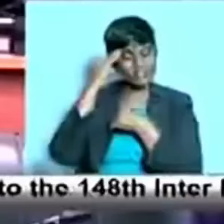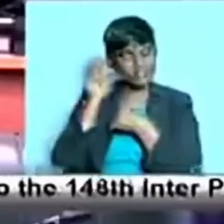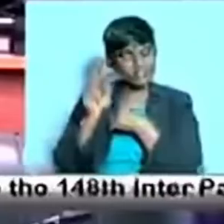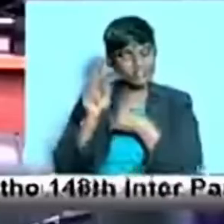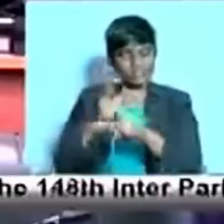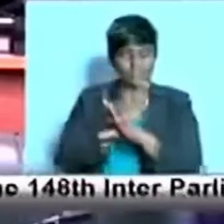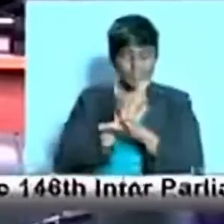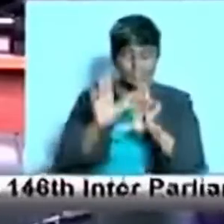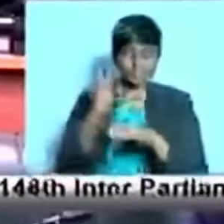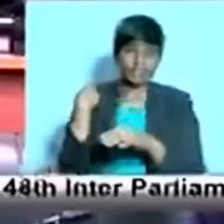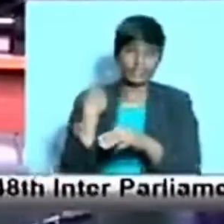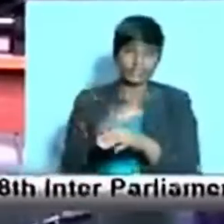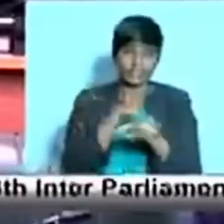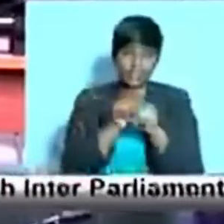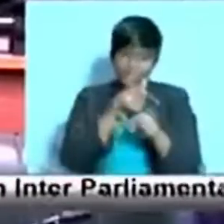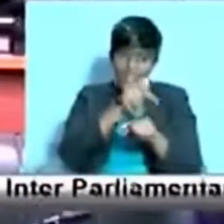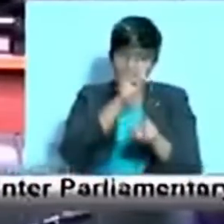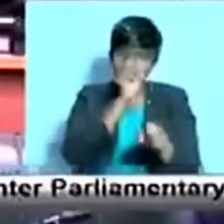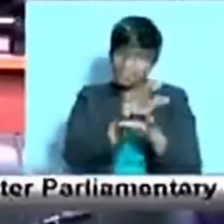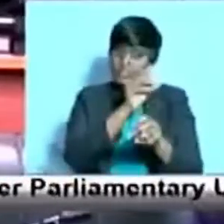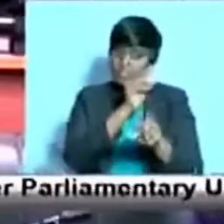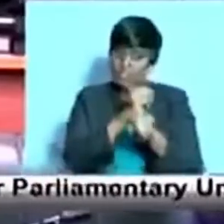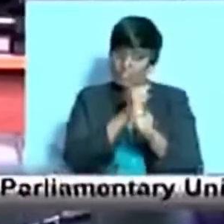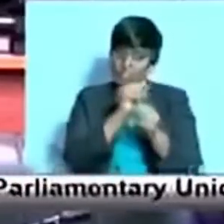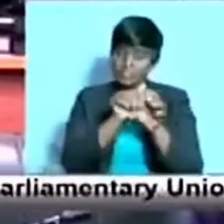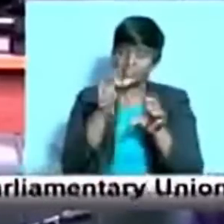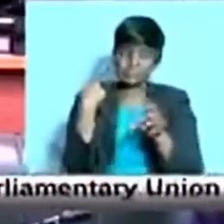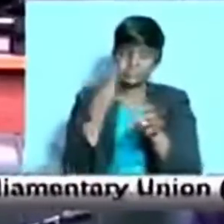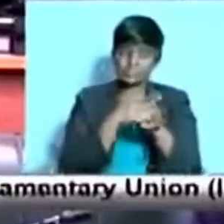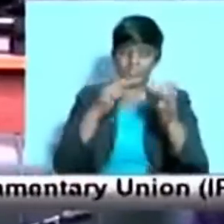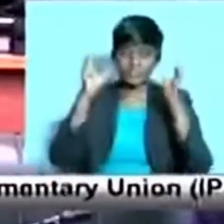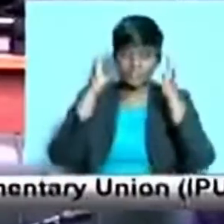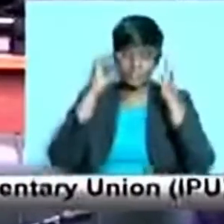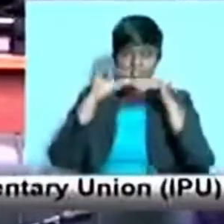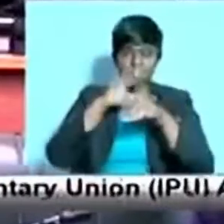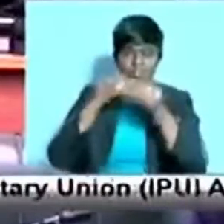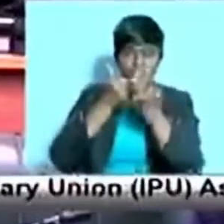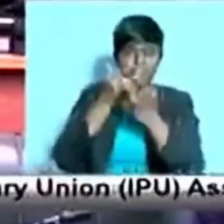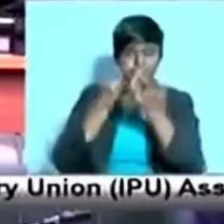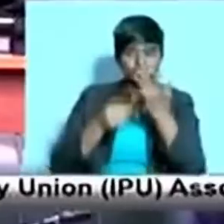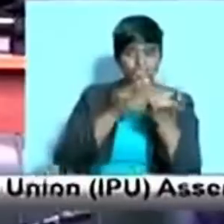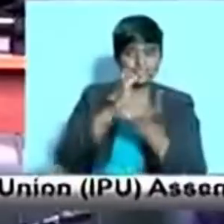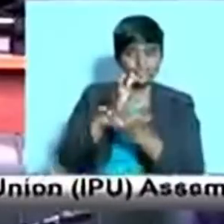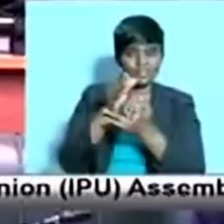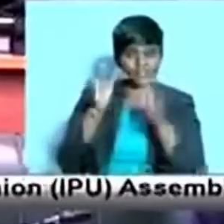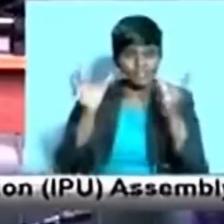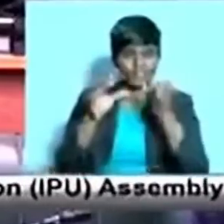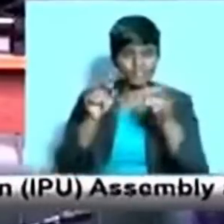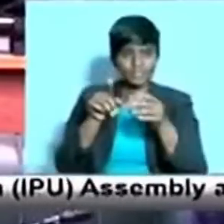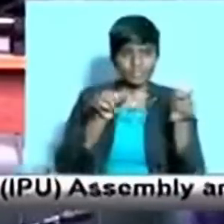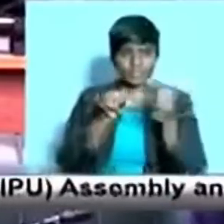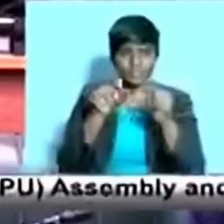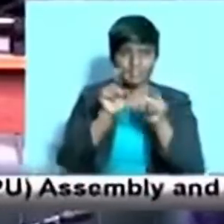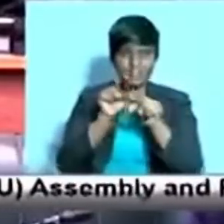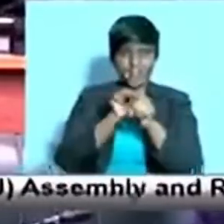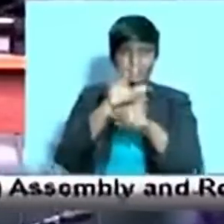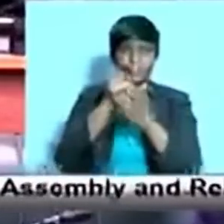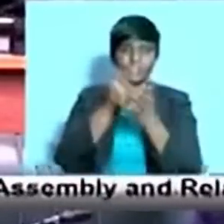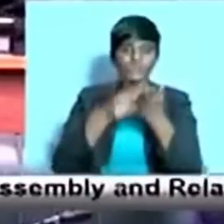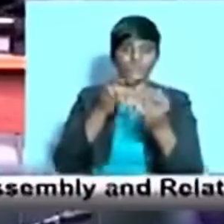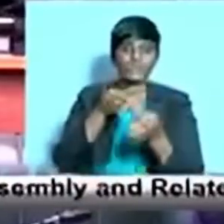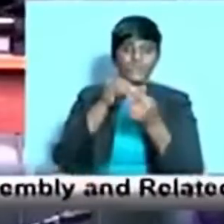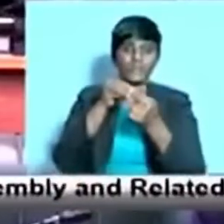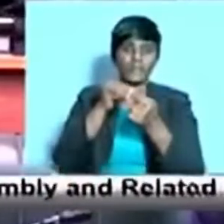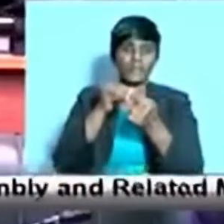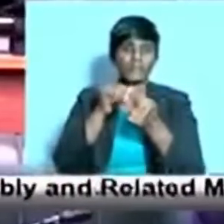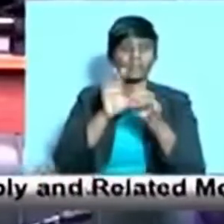Zambian Parliament is already engaged in parliamentary diplomacy through the committee system, where specific parliamentary